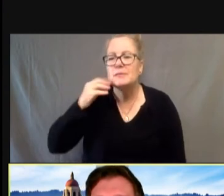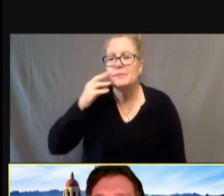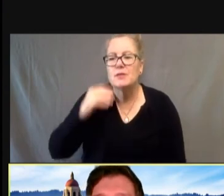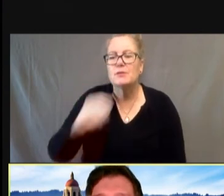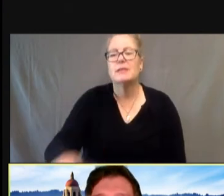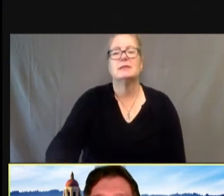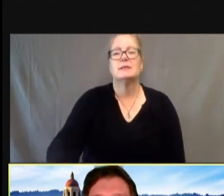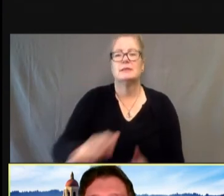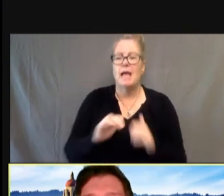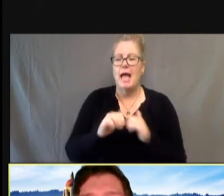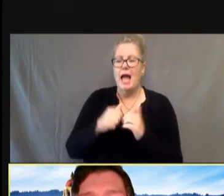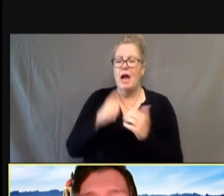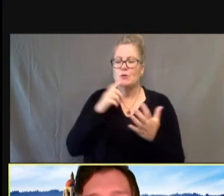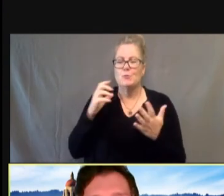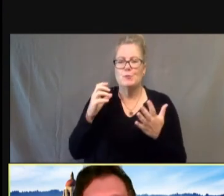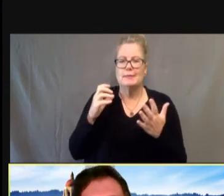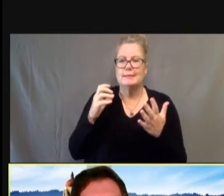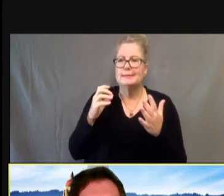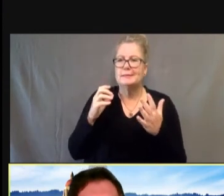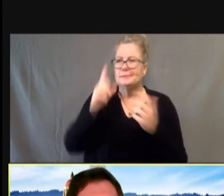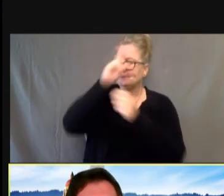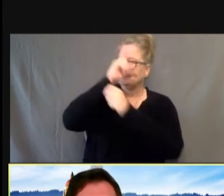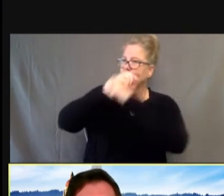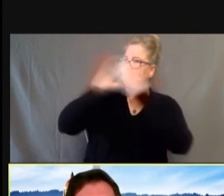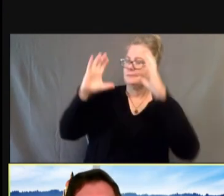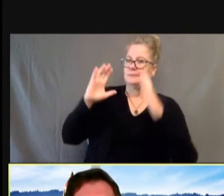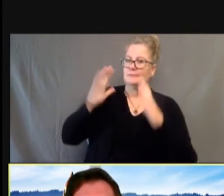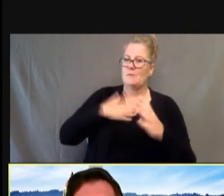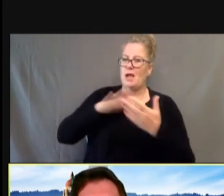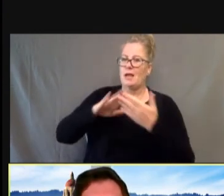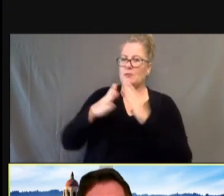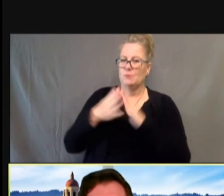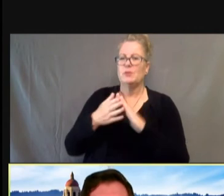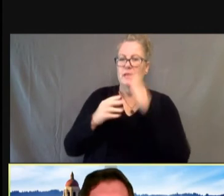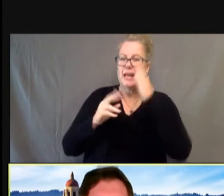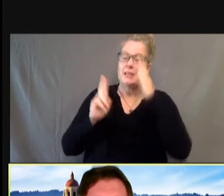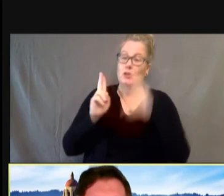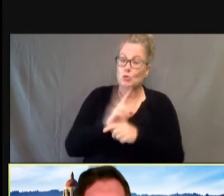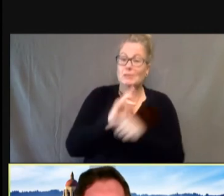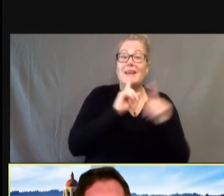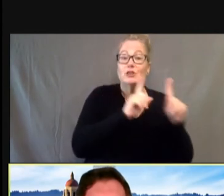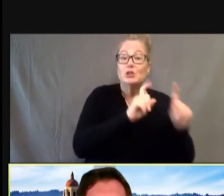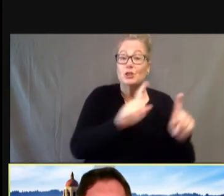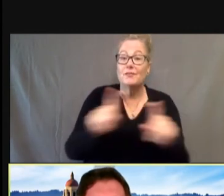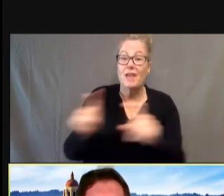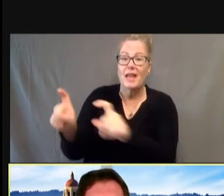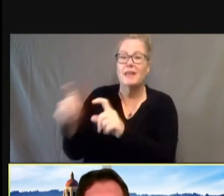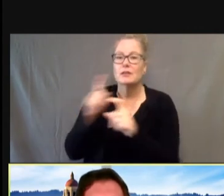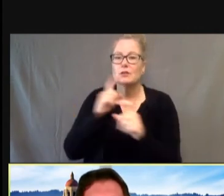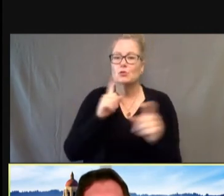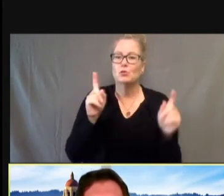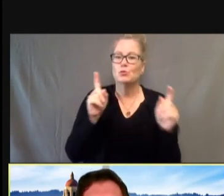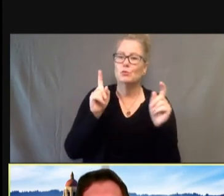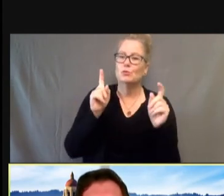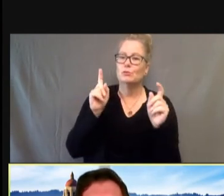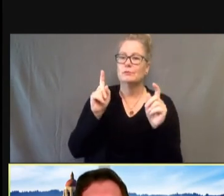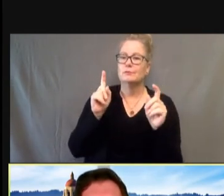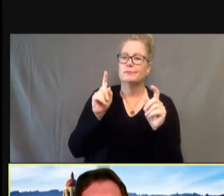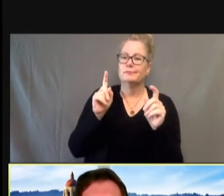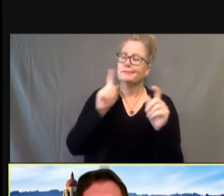identify problems and demonstrate the necessity of interventions. So, next